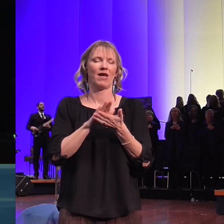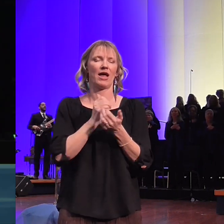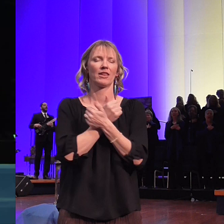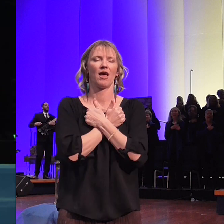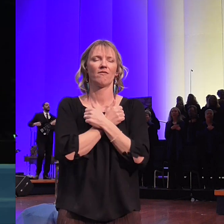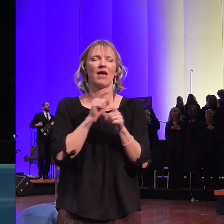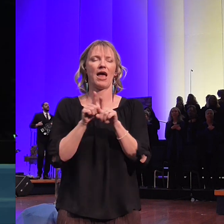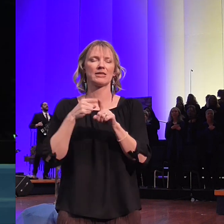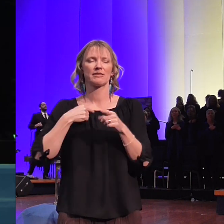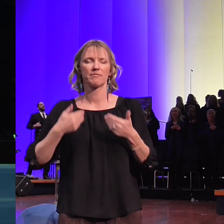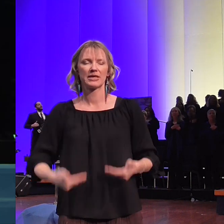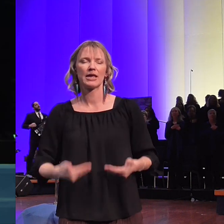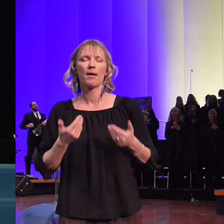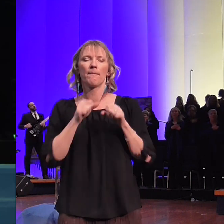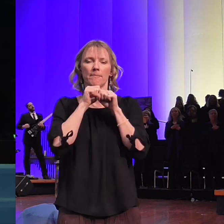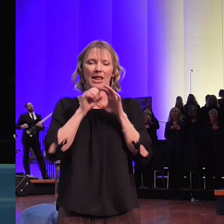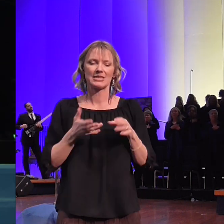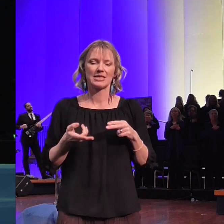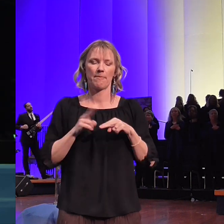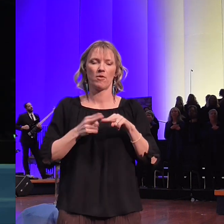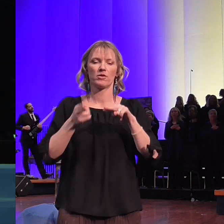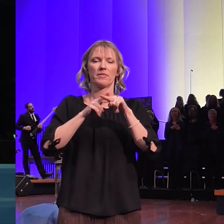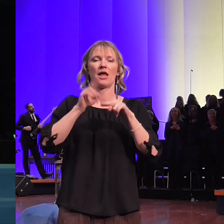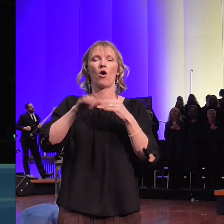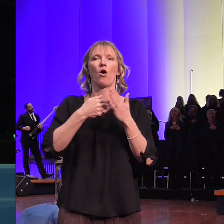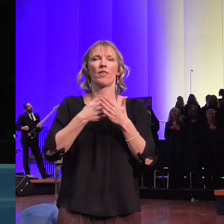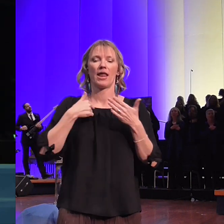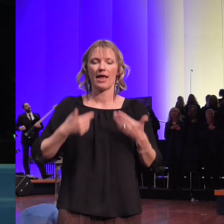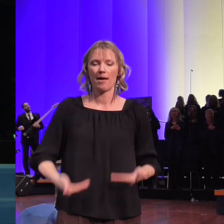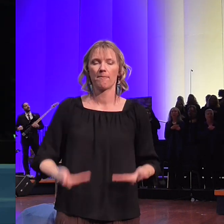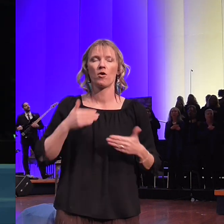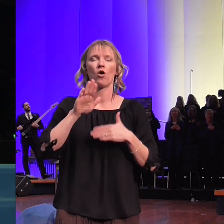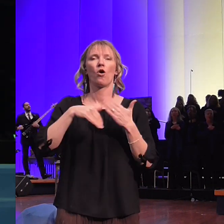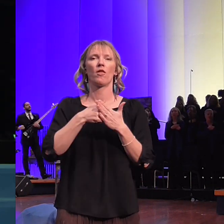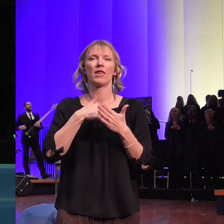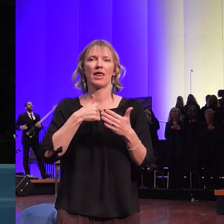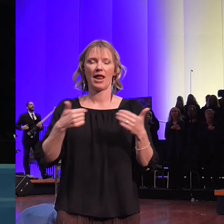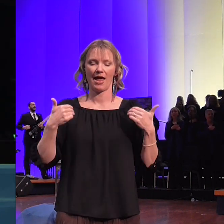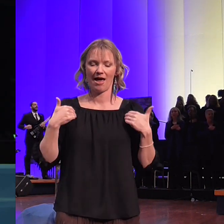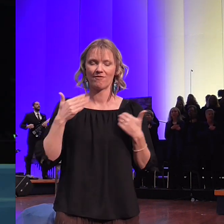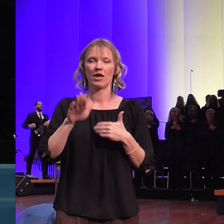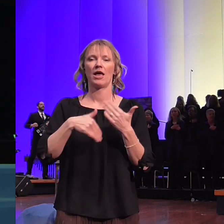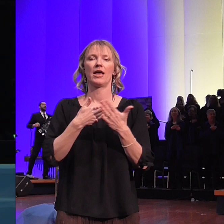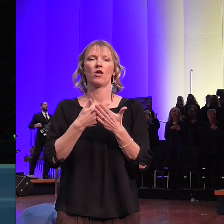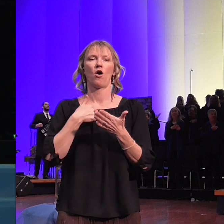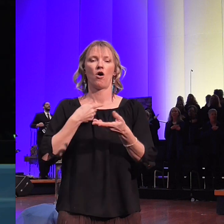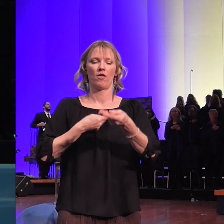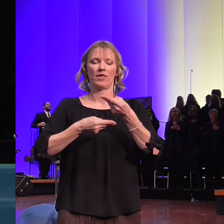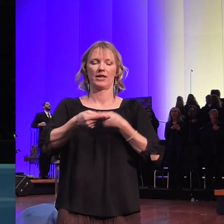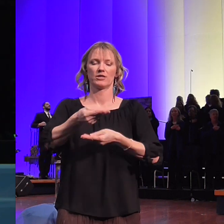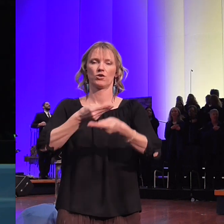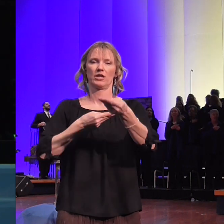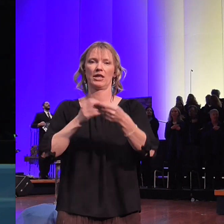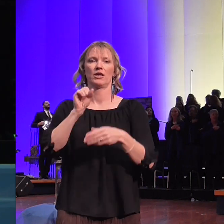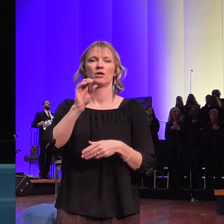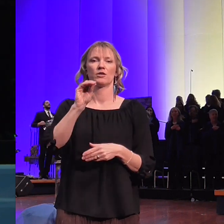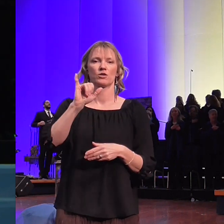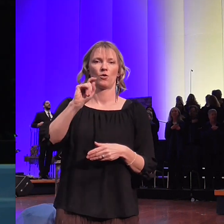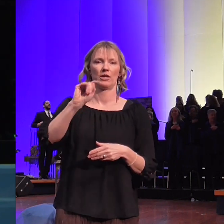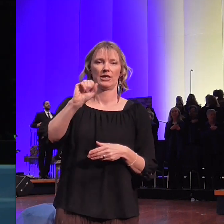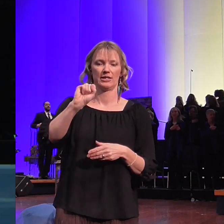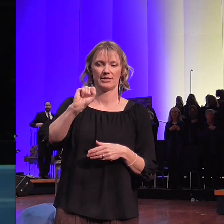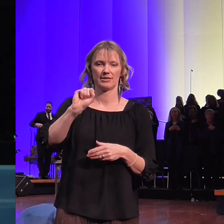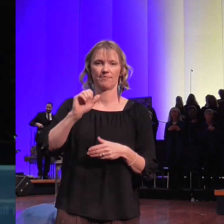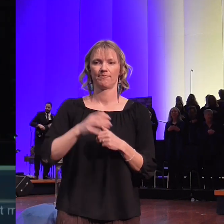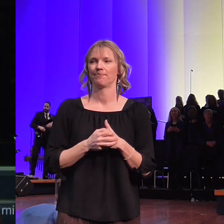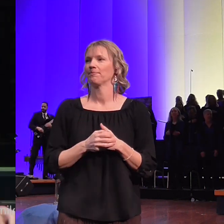love, as me, blesses and multiplies all that I am, all that I have, and all that I circulate. And so